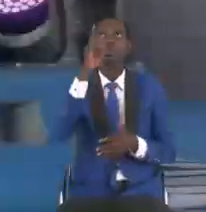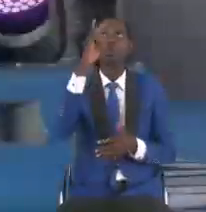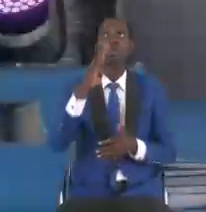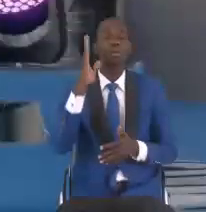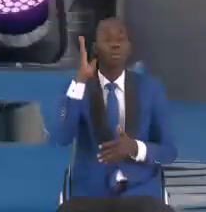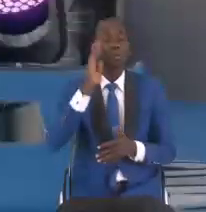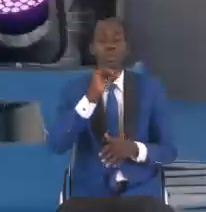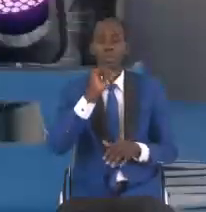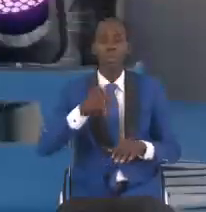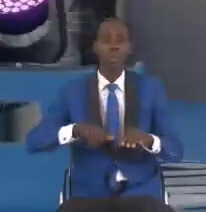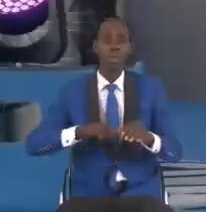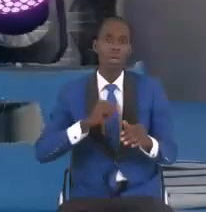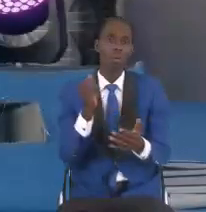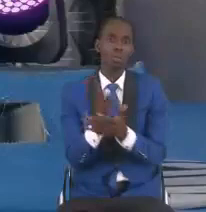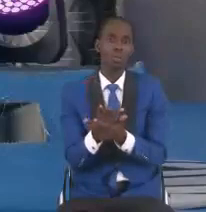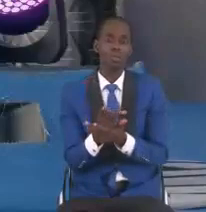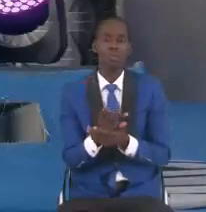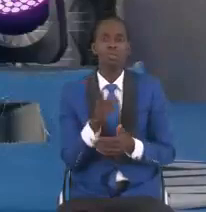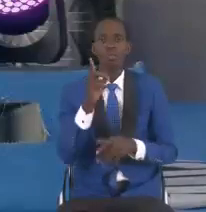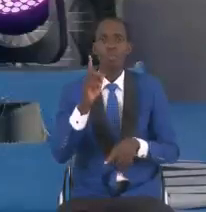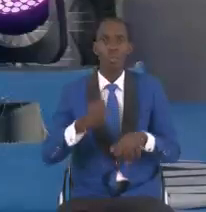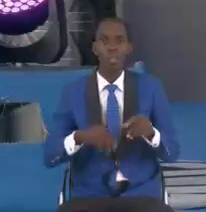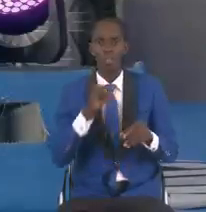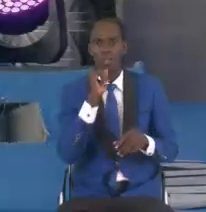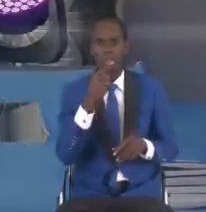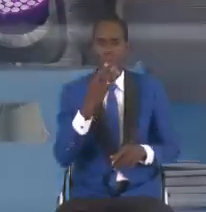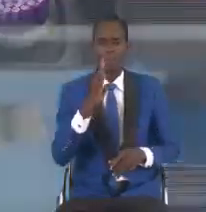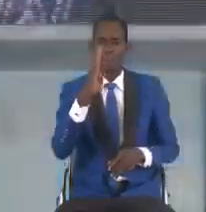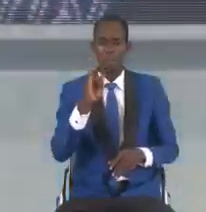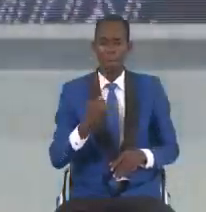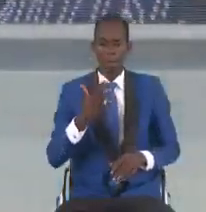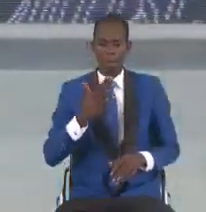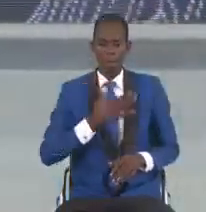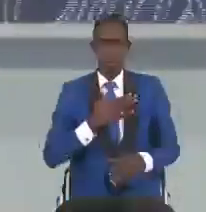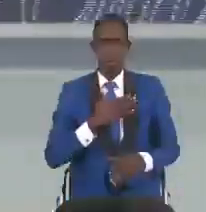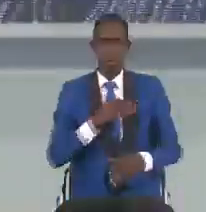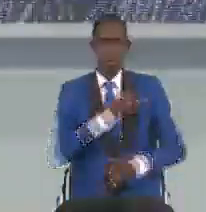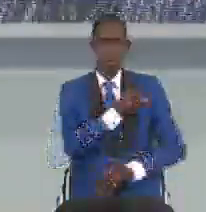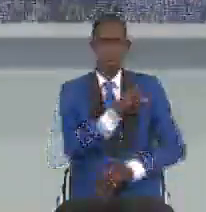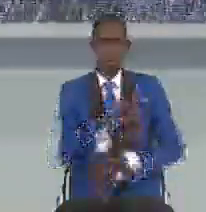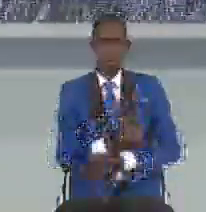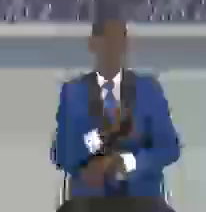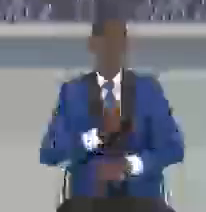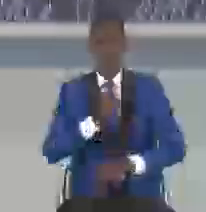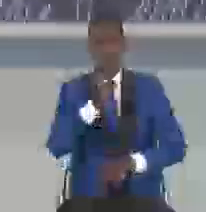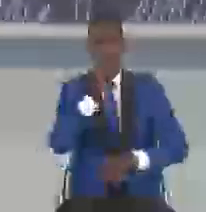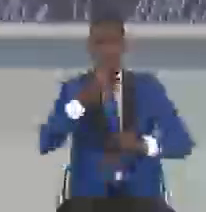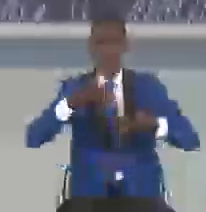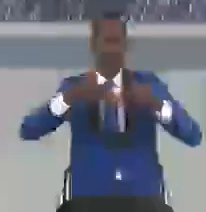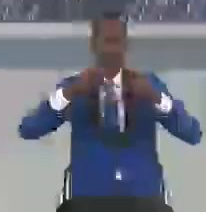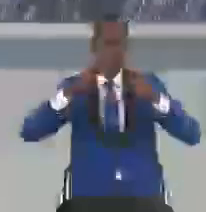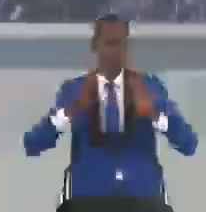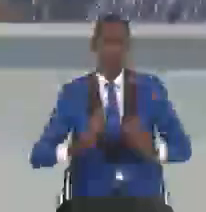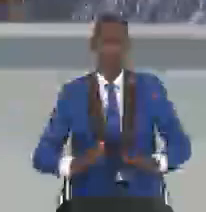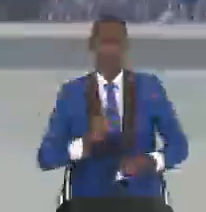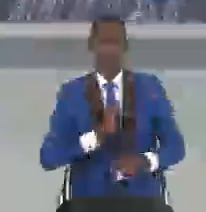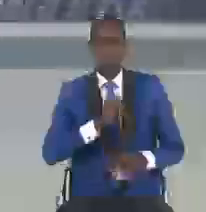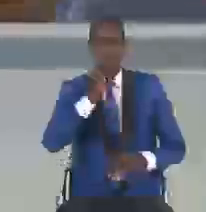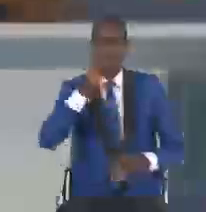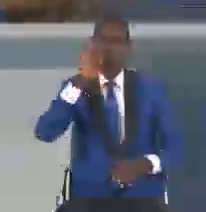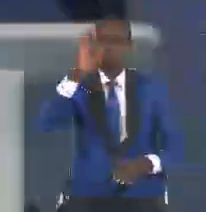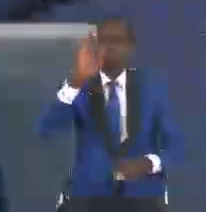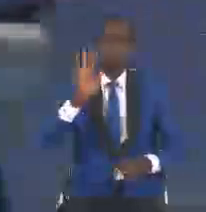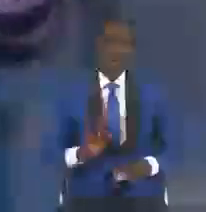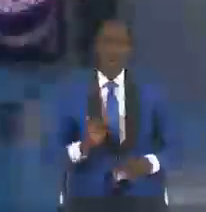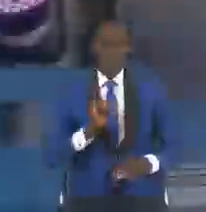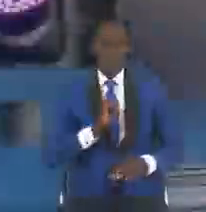of. You cannot say, by my authority, I am an overseer, I am a pastor, I